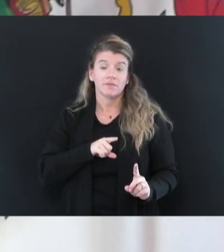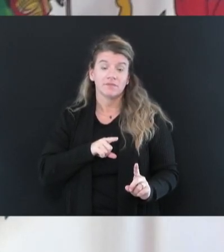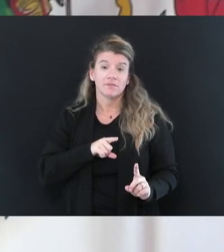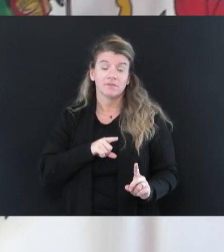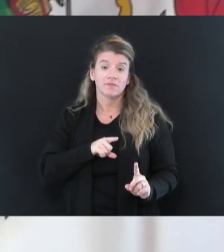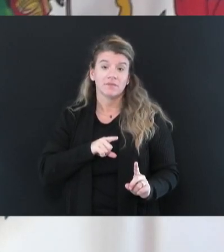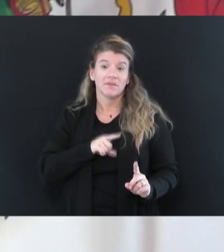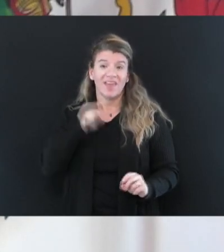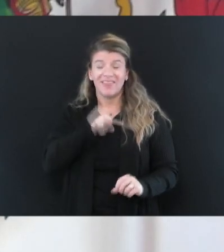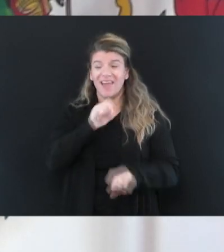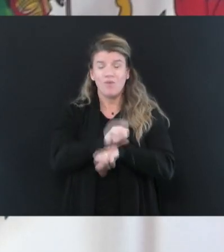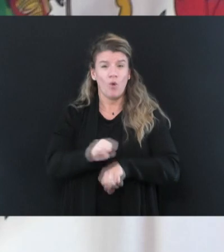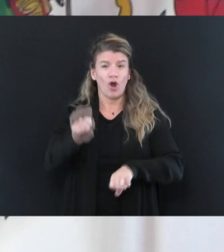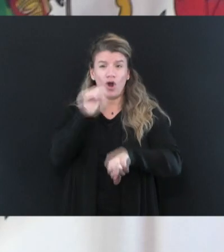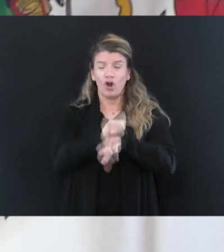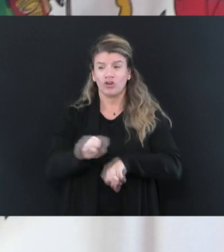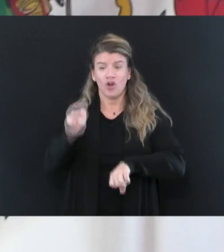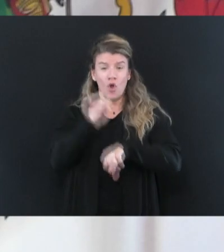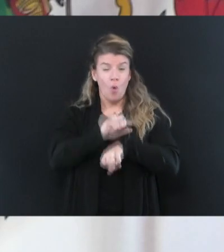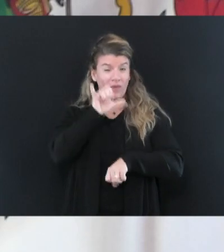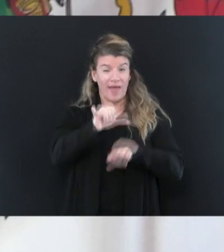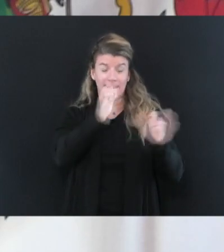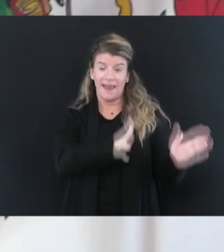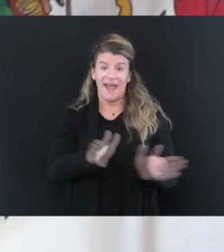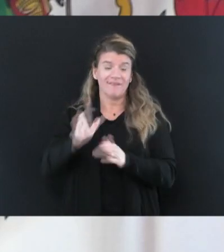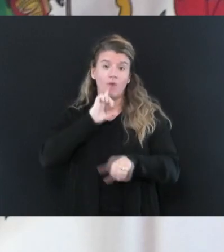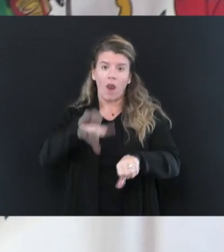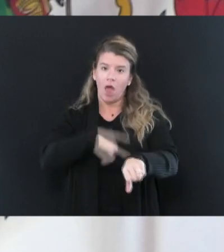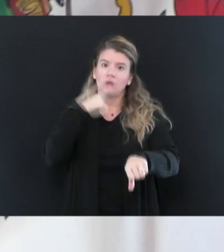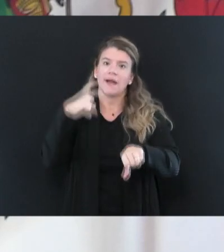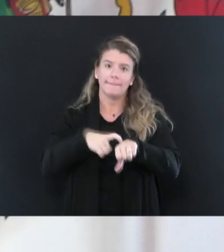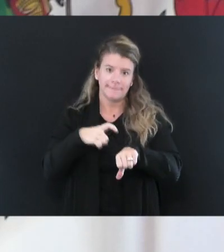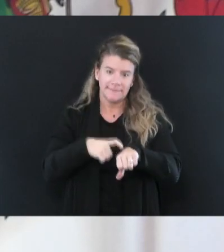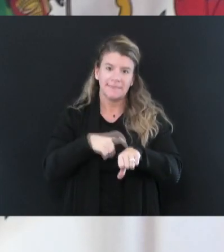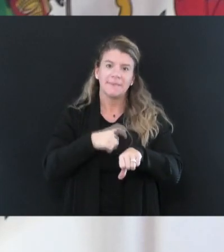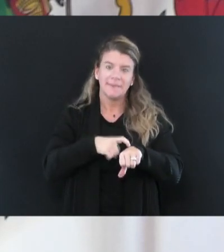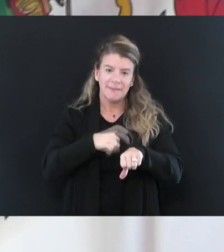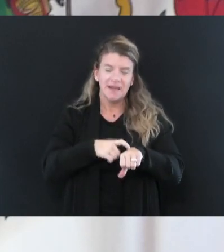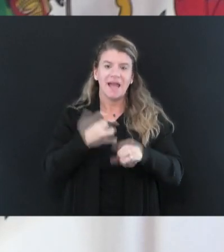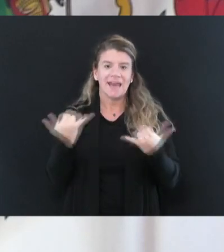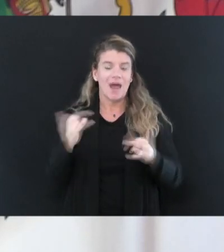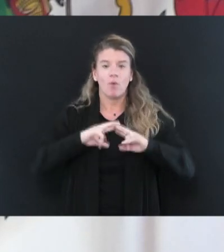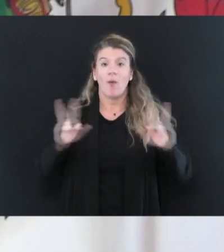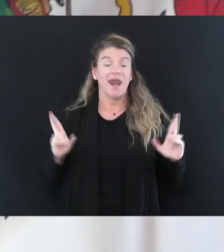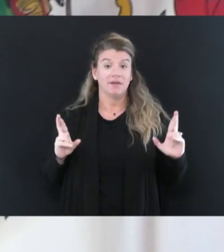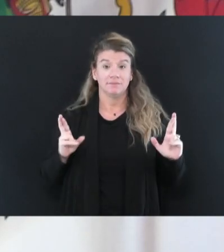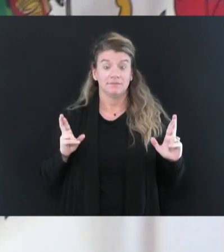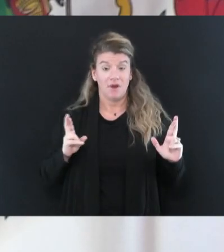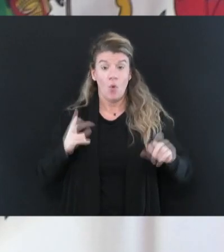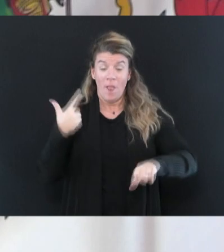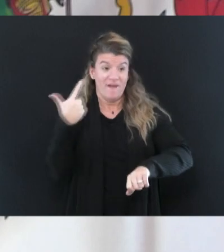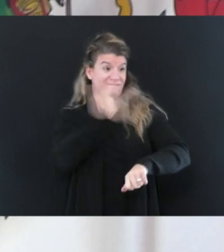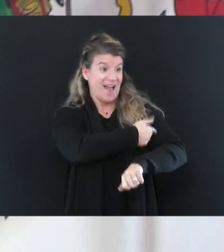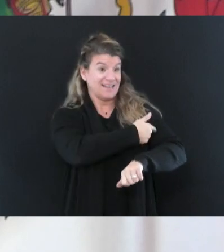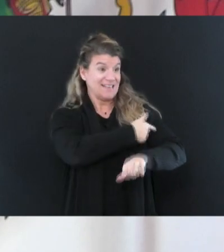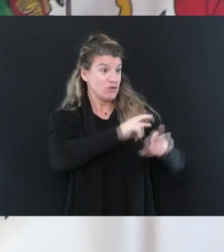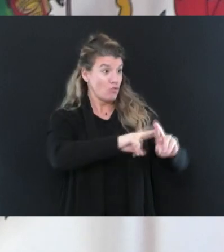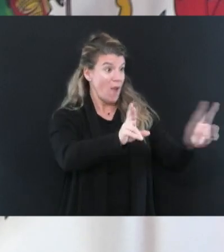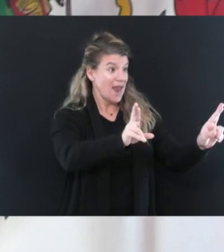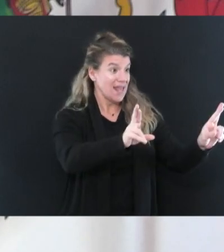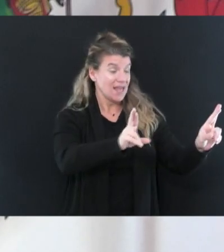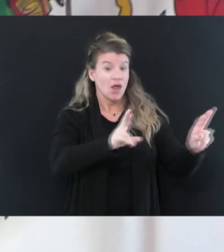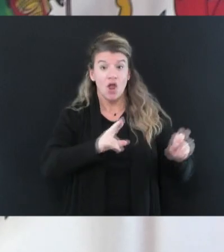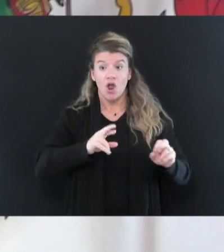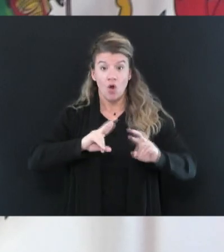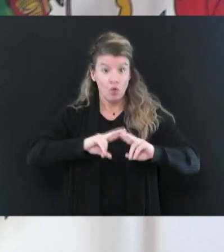you know, they have worked on this plan for months. And we are ready when a vaccine becomes available. Once the vaccine